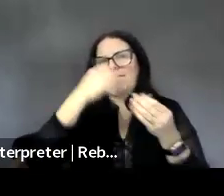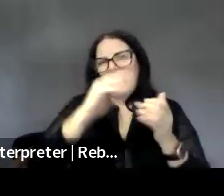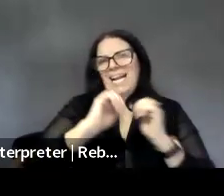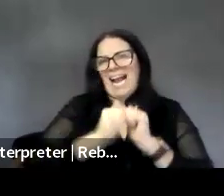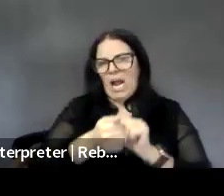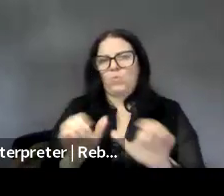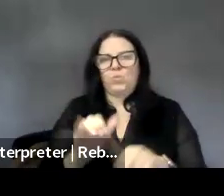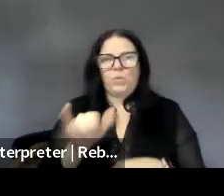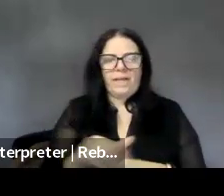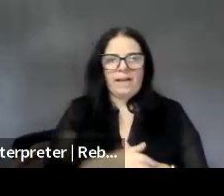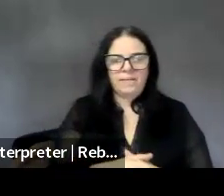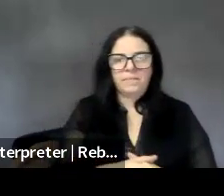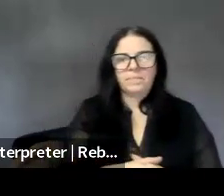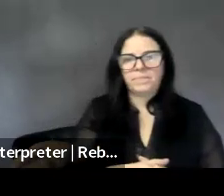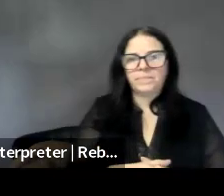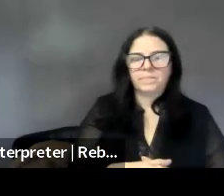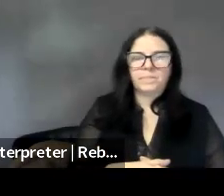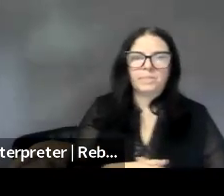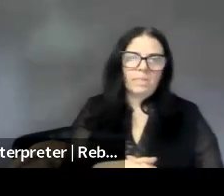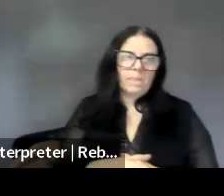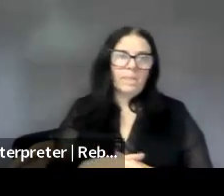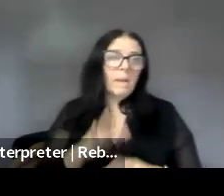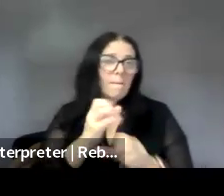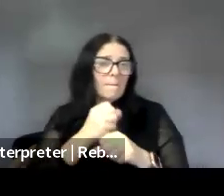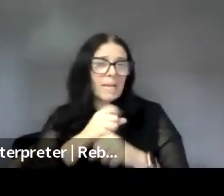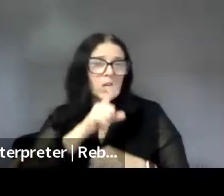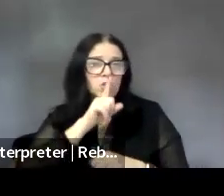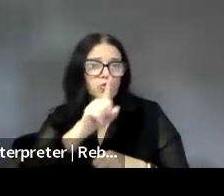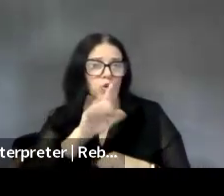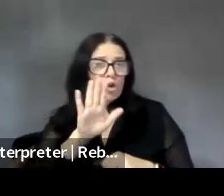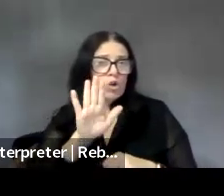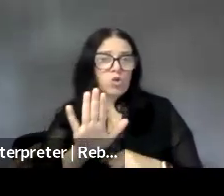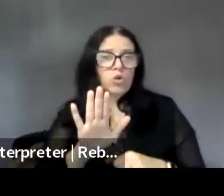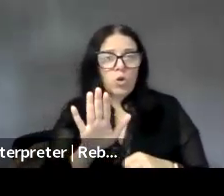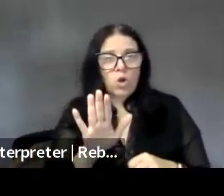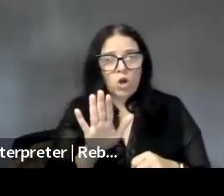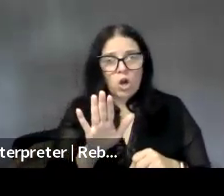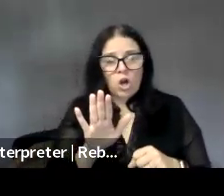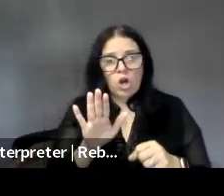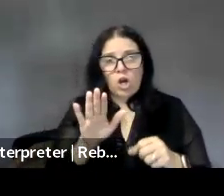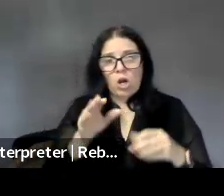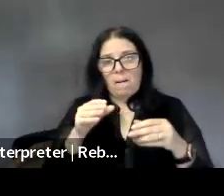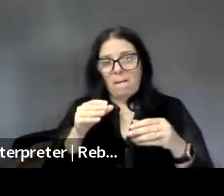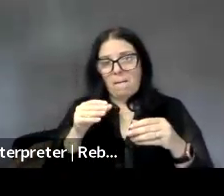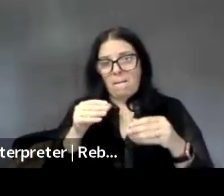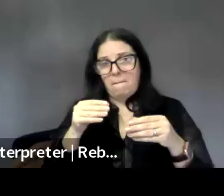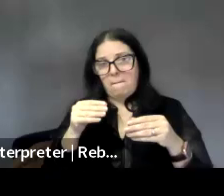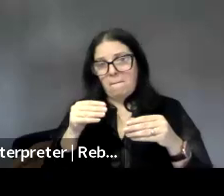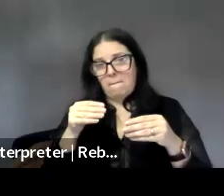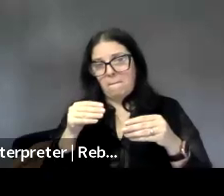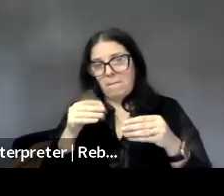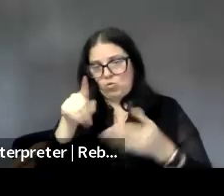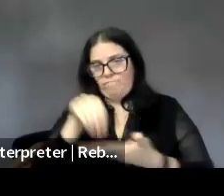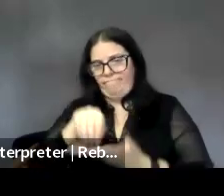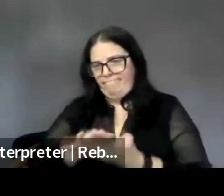But make sure that your market proposal should contain all of the elements, including your transmittal